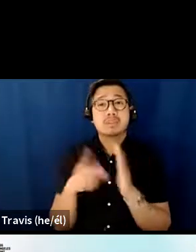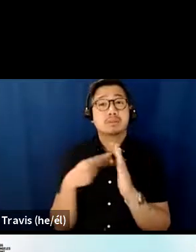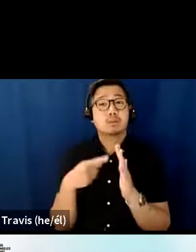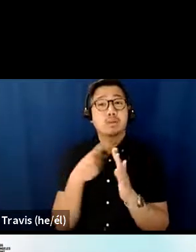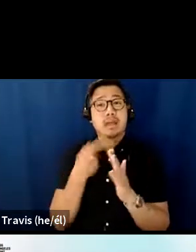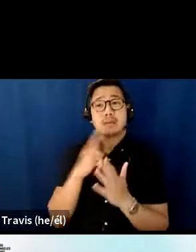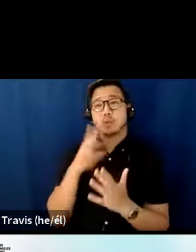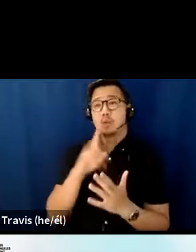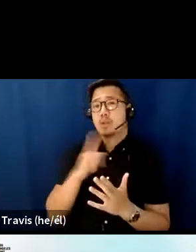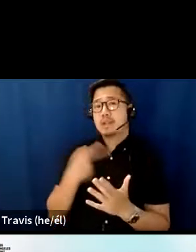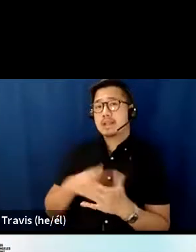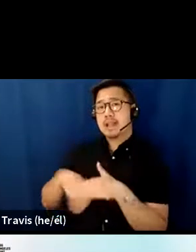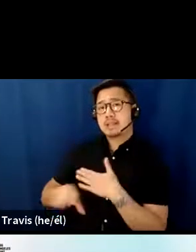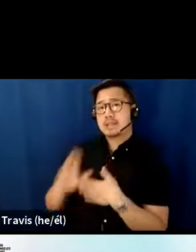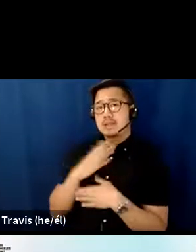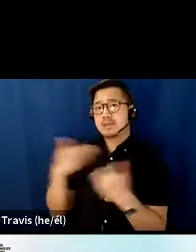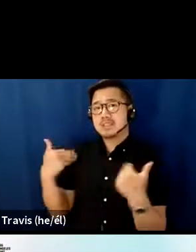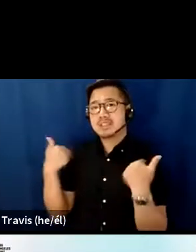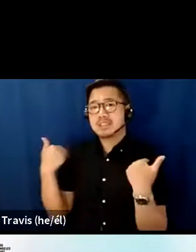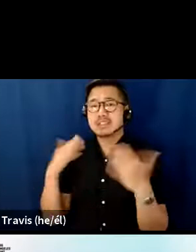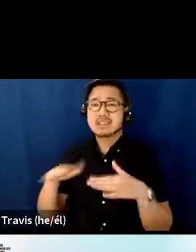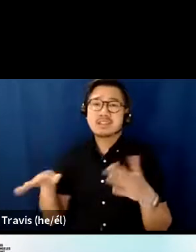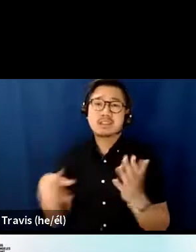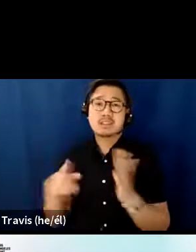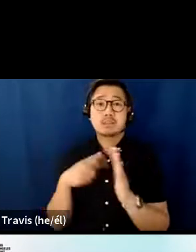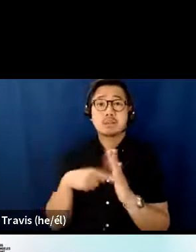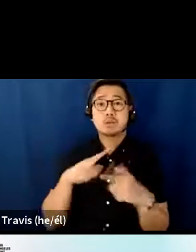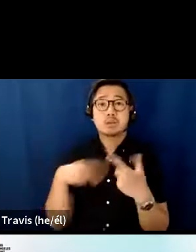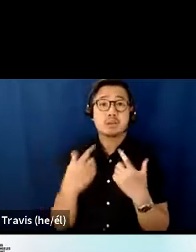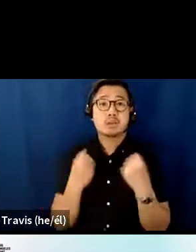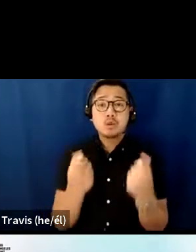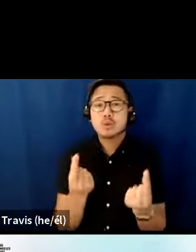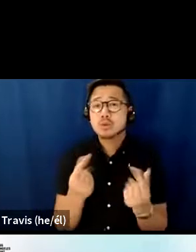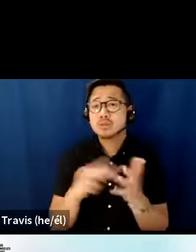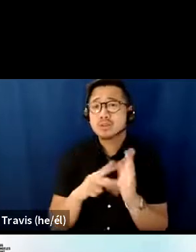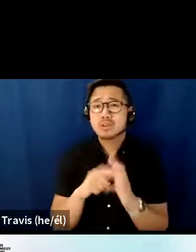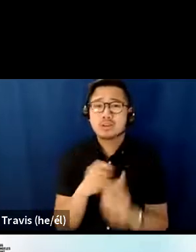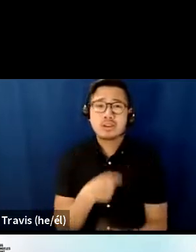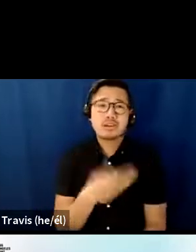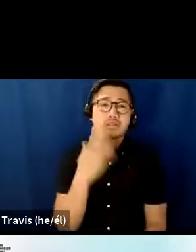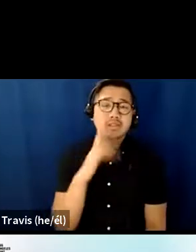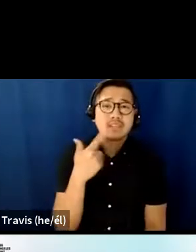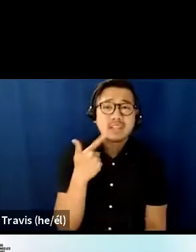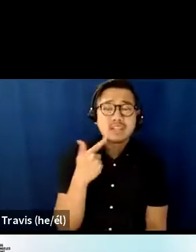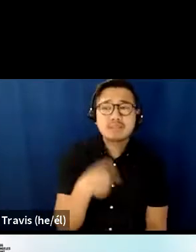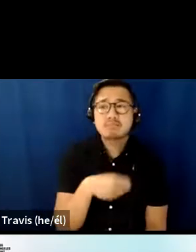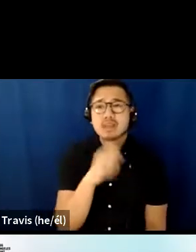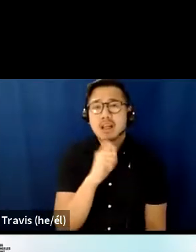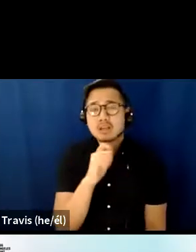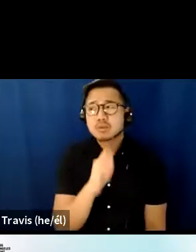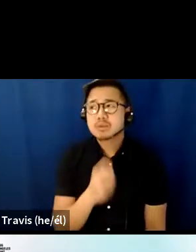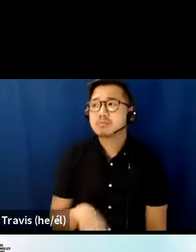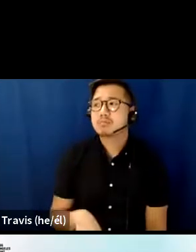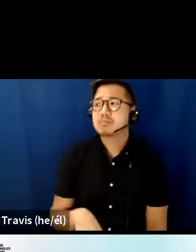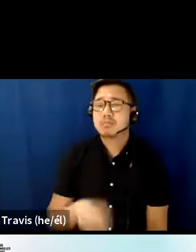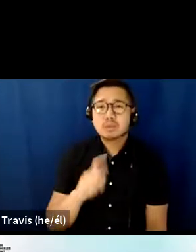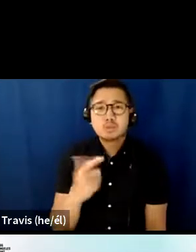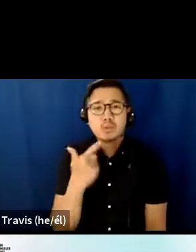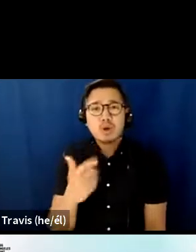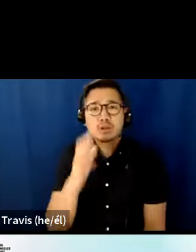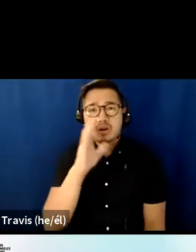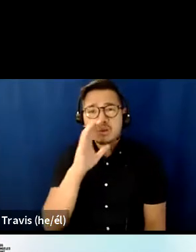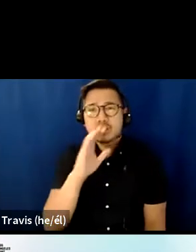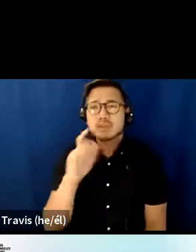knows that maybe sometimes you need an ice cream, you need that lollipop, you need your favorite cereal, you need your cartoon, you need that